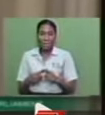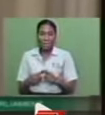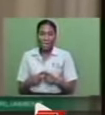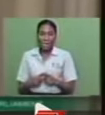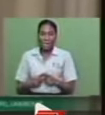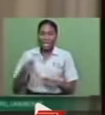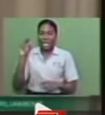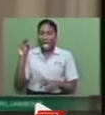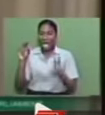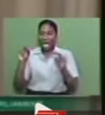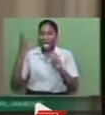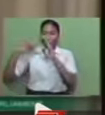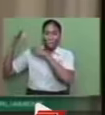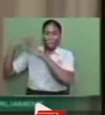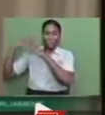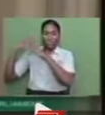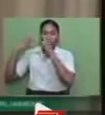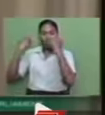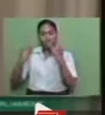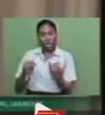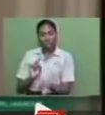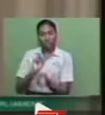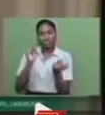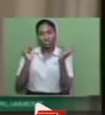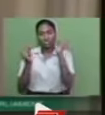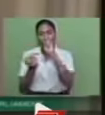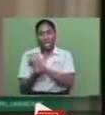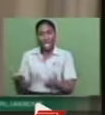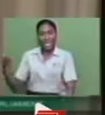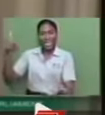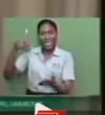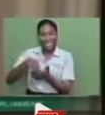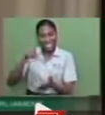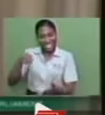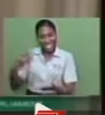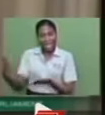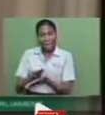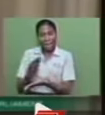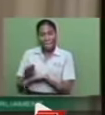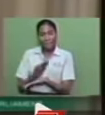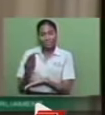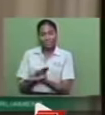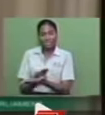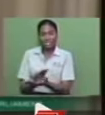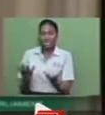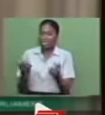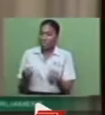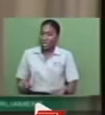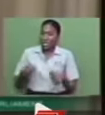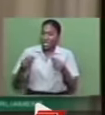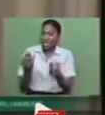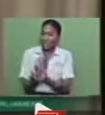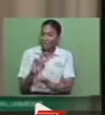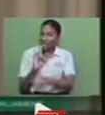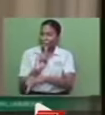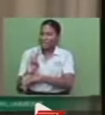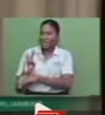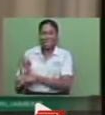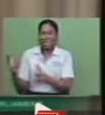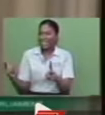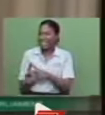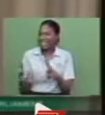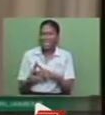again in this budget to talk about broadband everywhere. You believe them? It is very difficult to